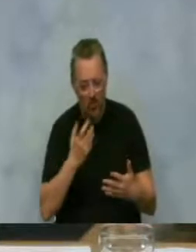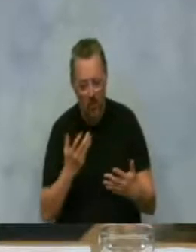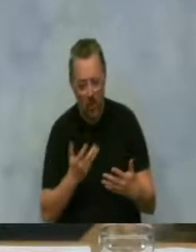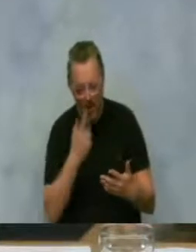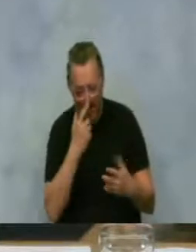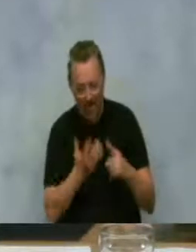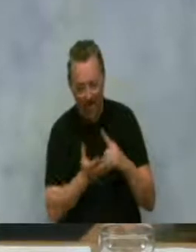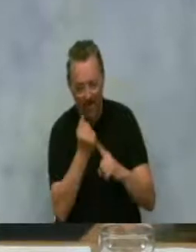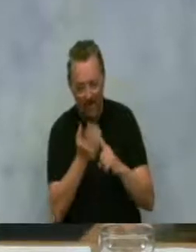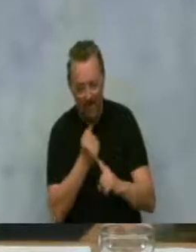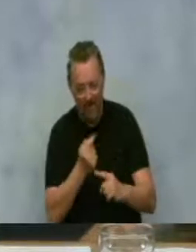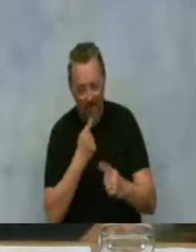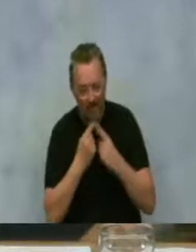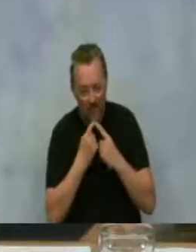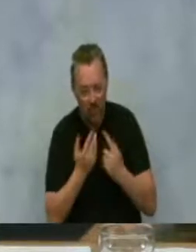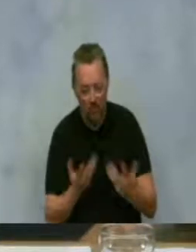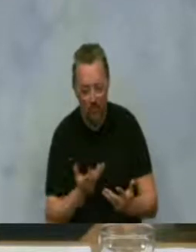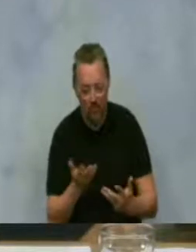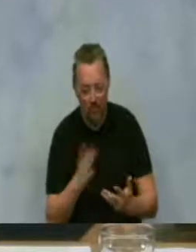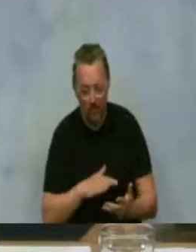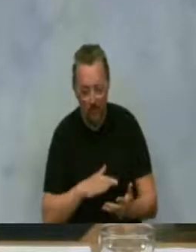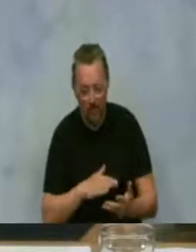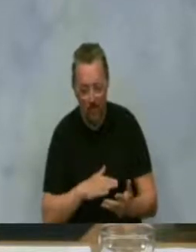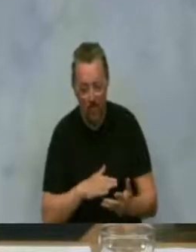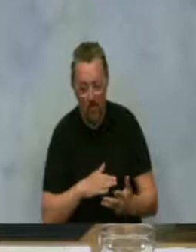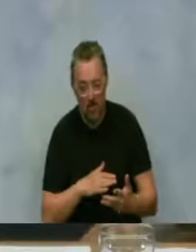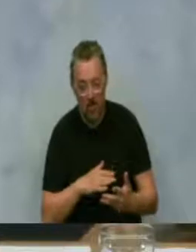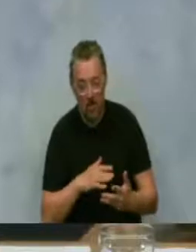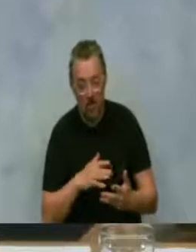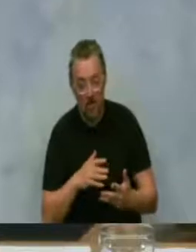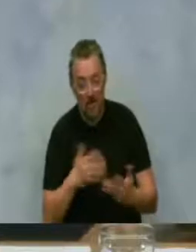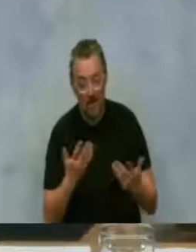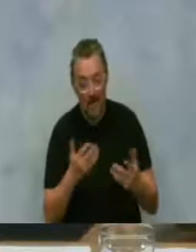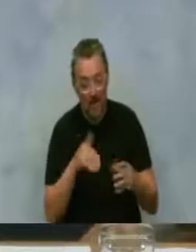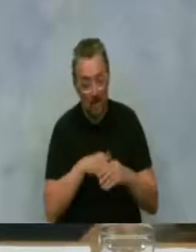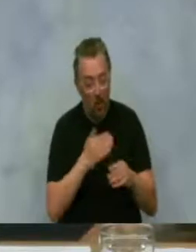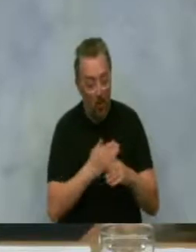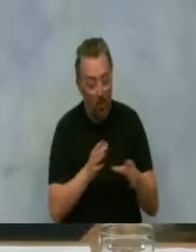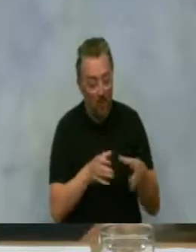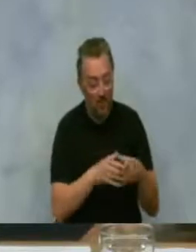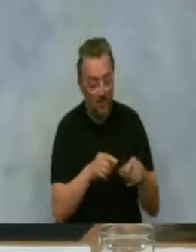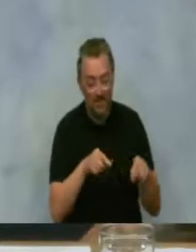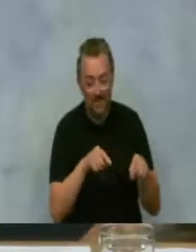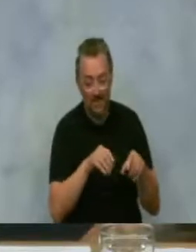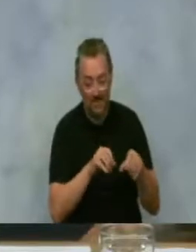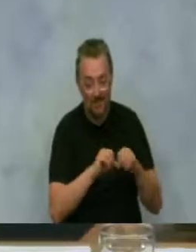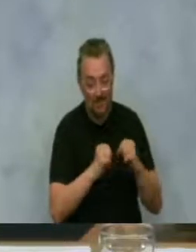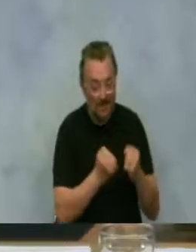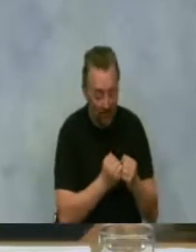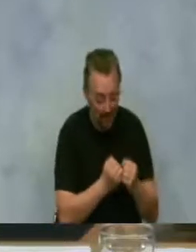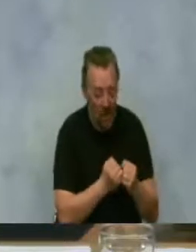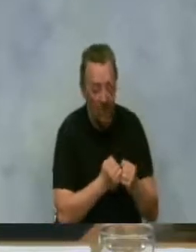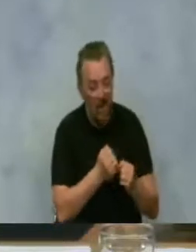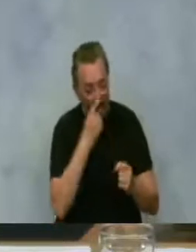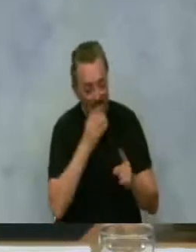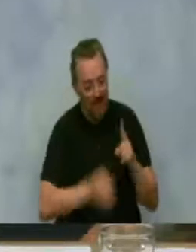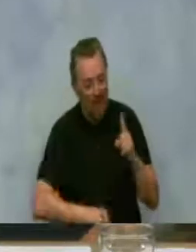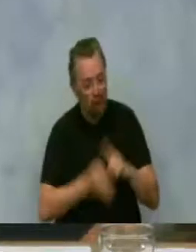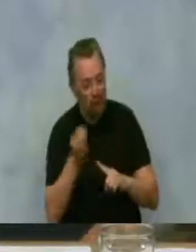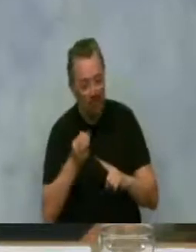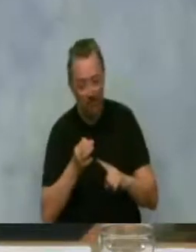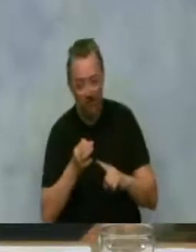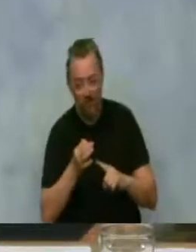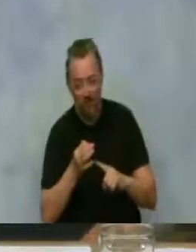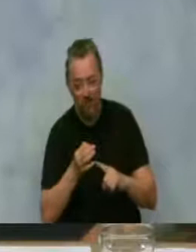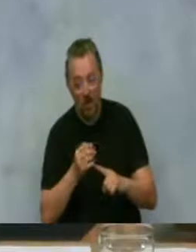this information, and is there any target within the workforce to to improve equality measures and diversity? The reason